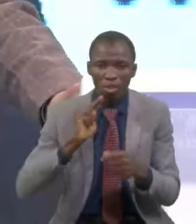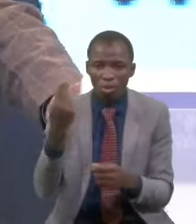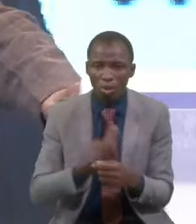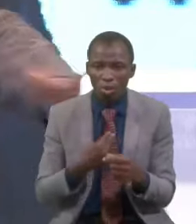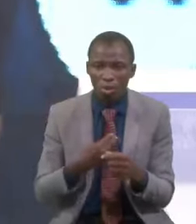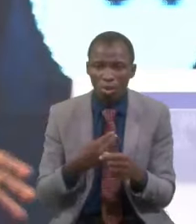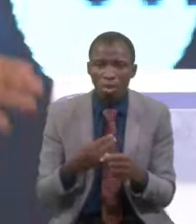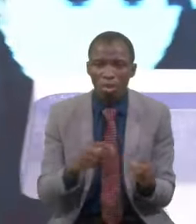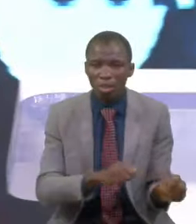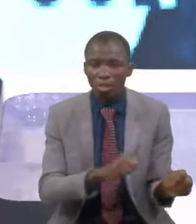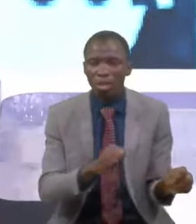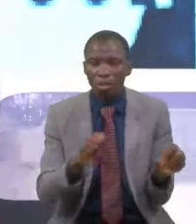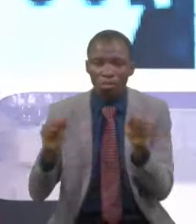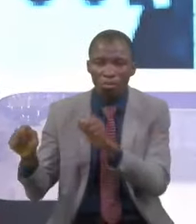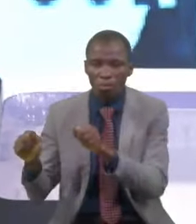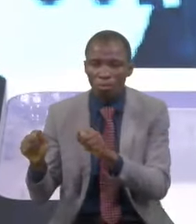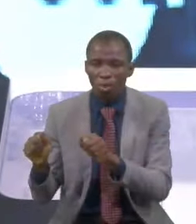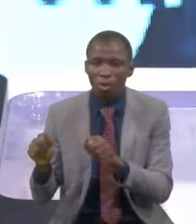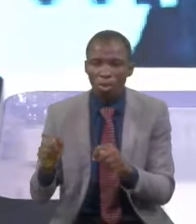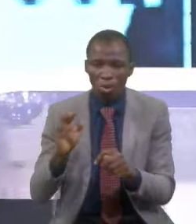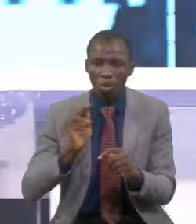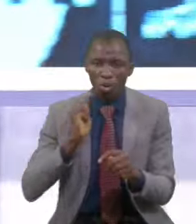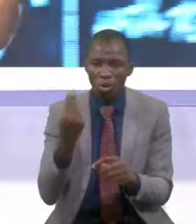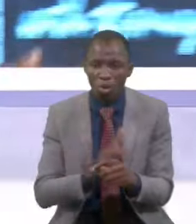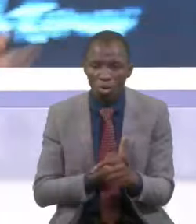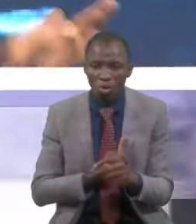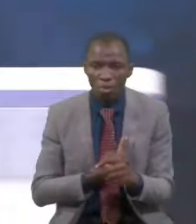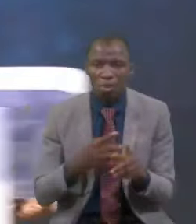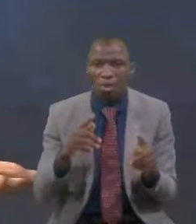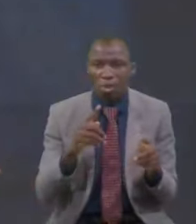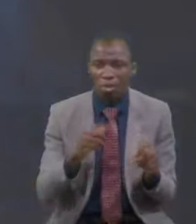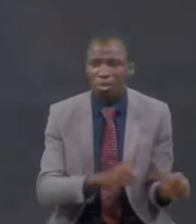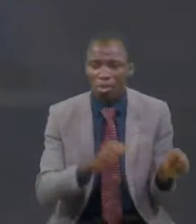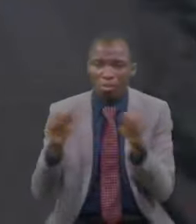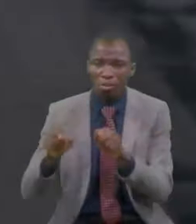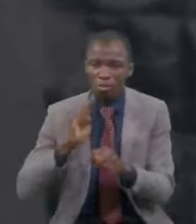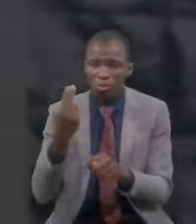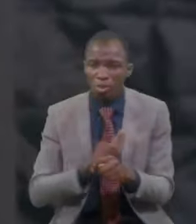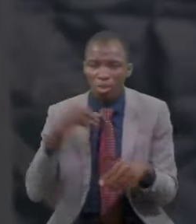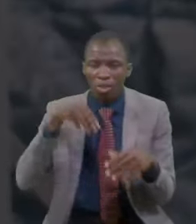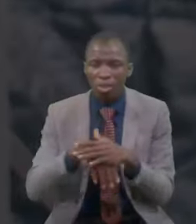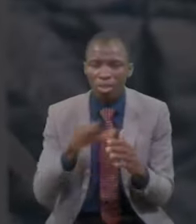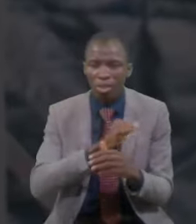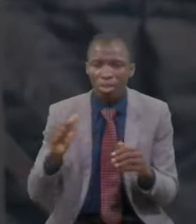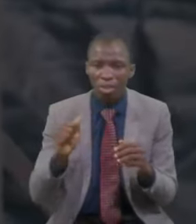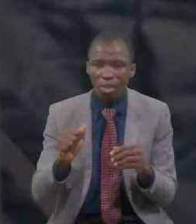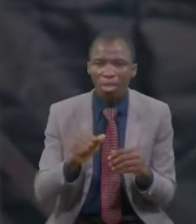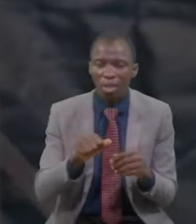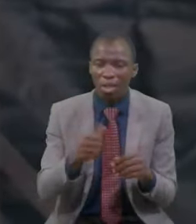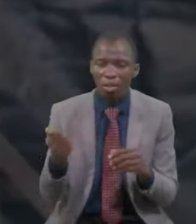us, transplant us in another place. But before